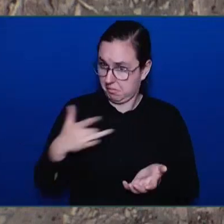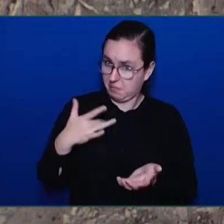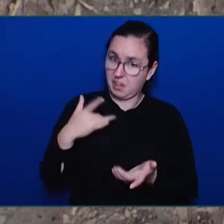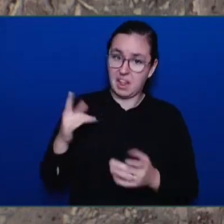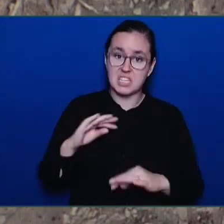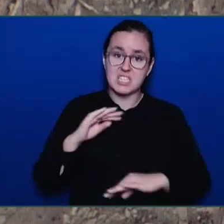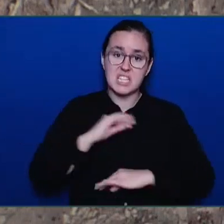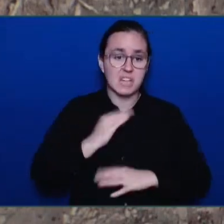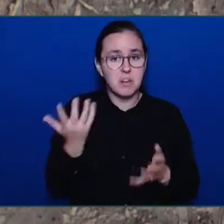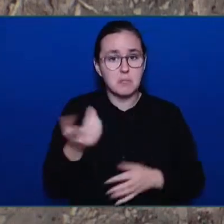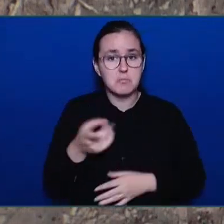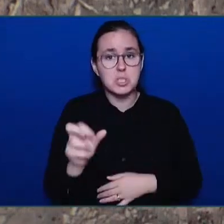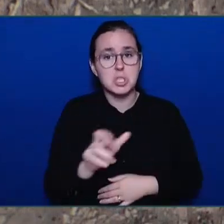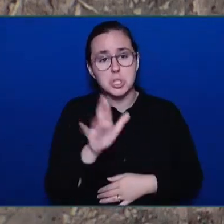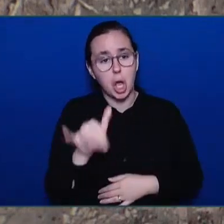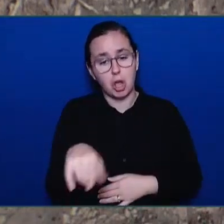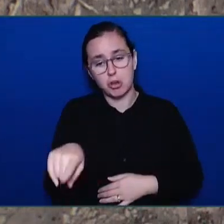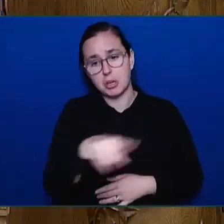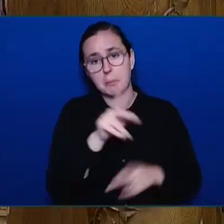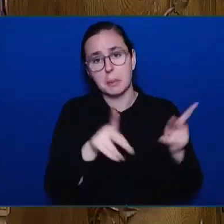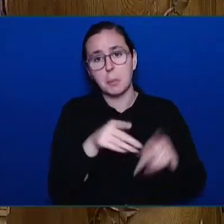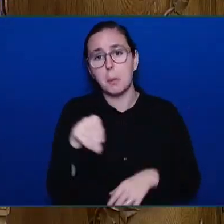and incompetence, Mr. Speaker?